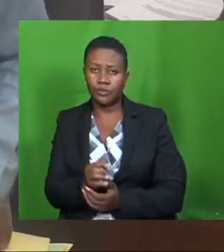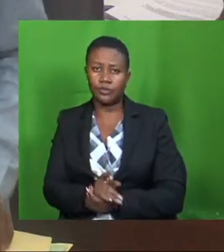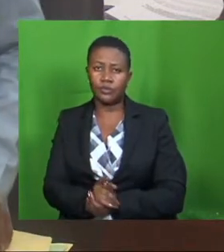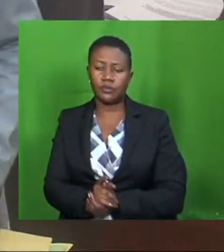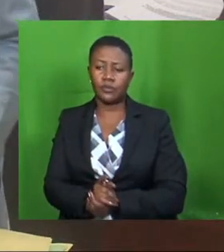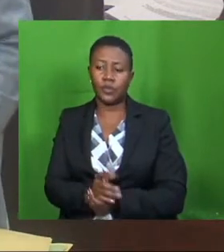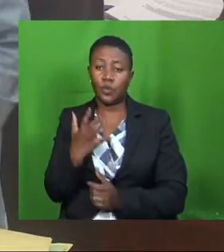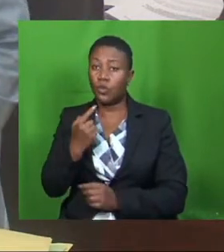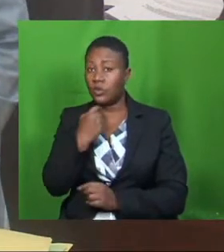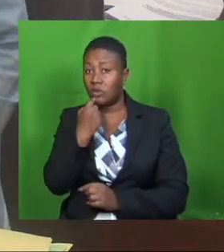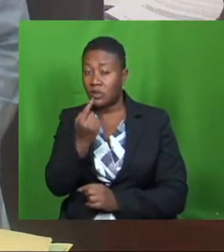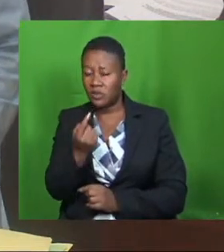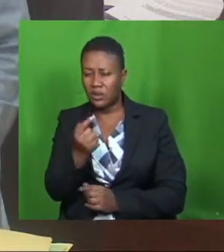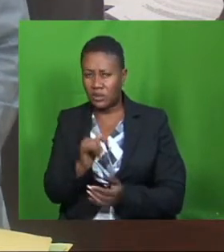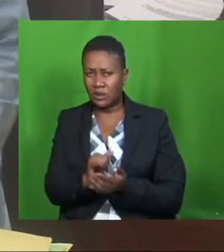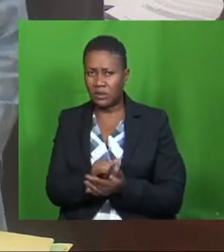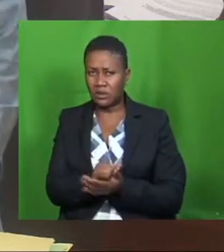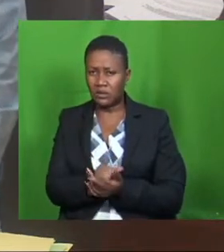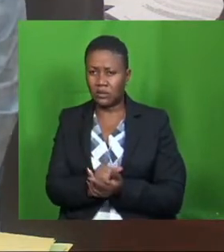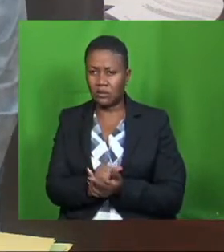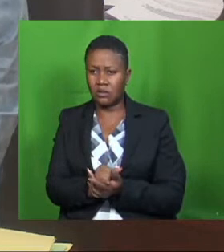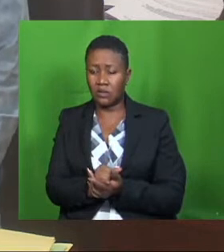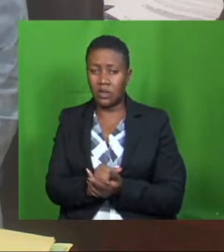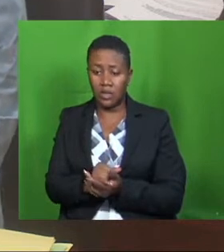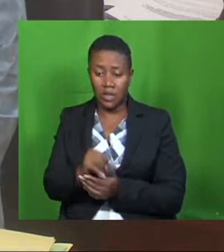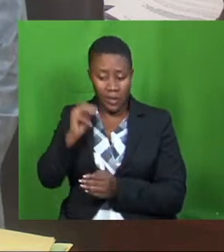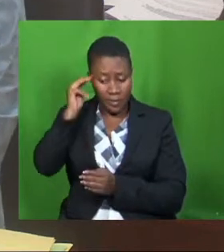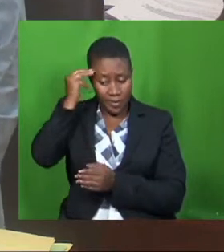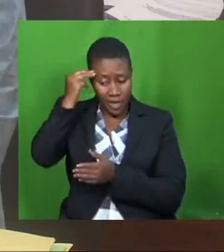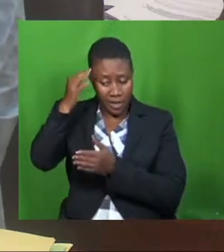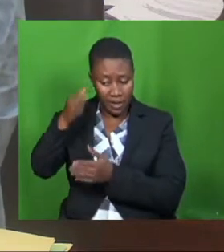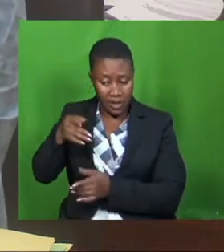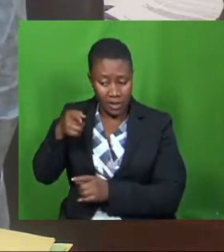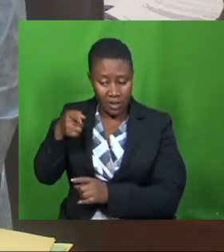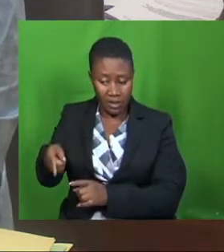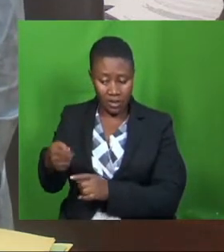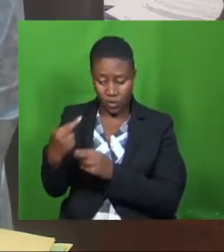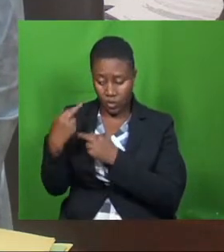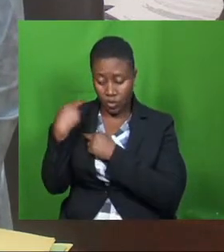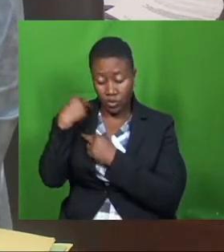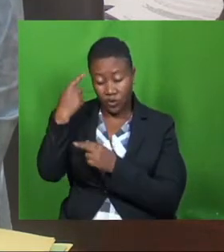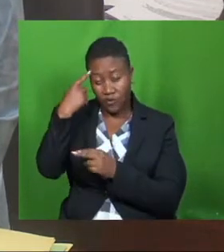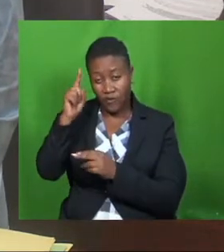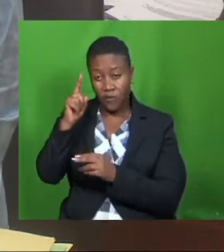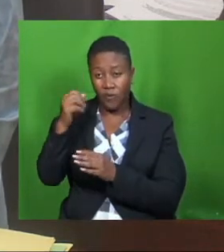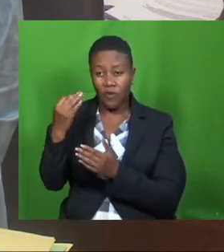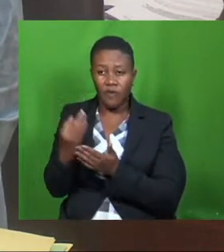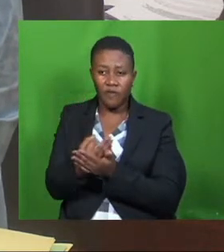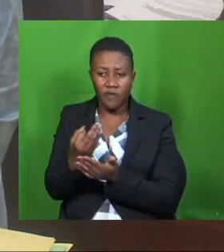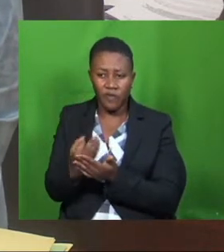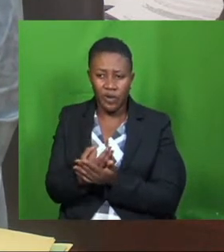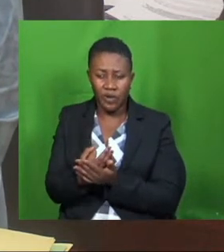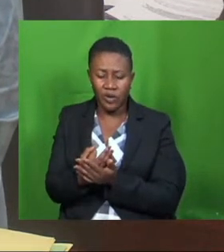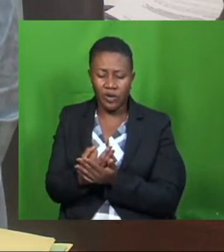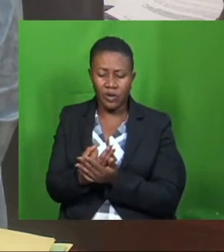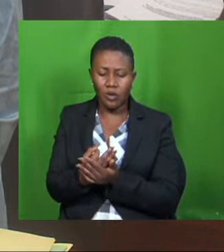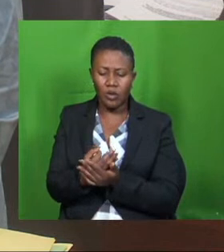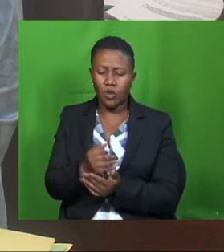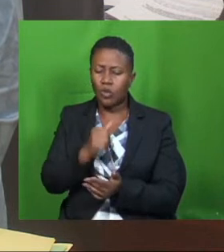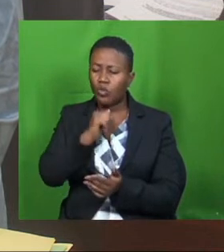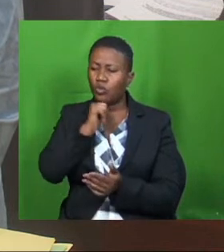this communication, you share as you have done, Mr. Speaker. So we, Honorable Ken Ofori-Atta, we want